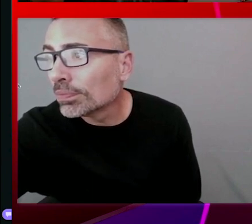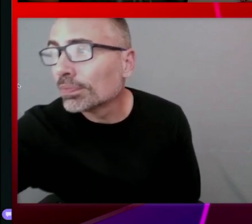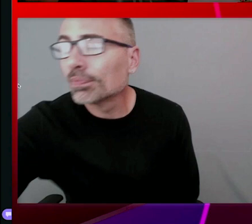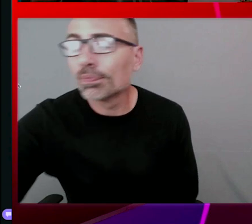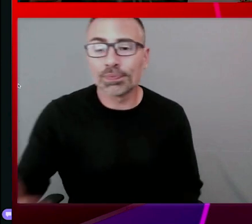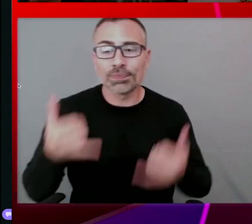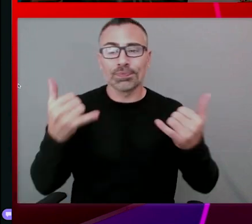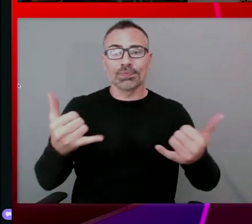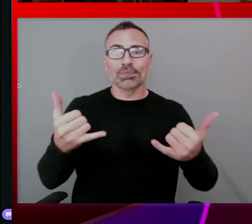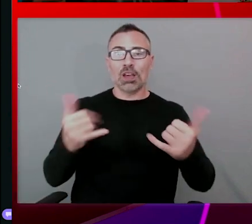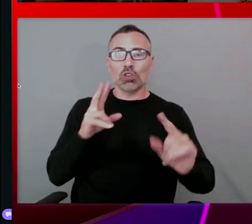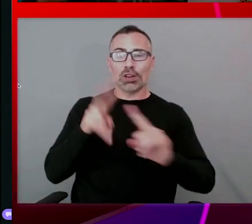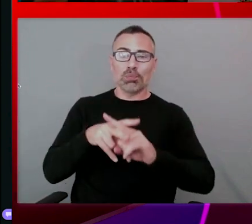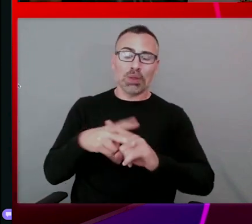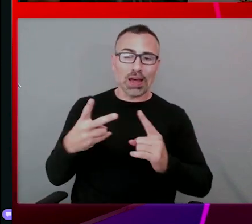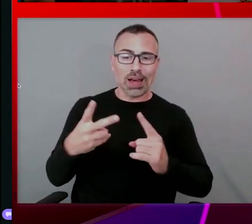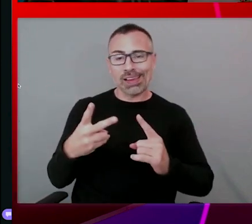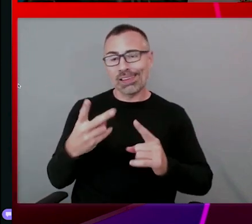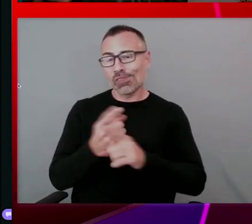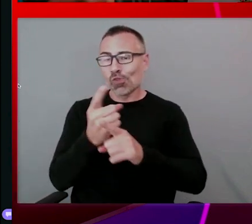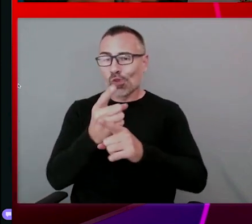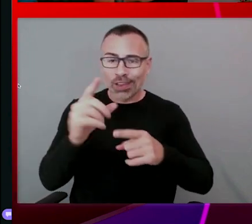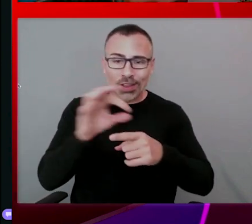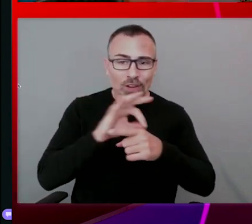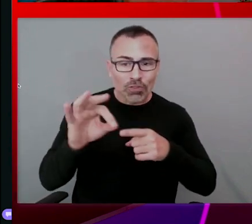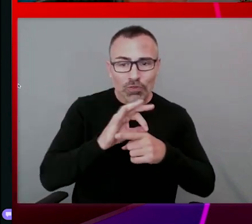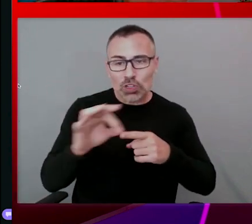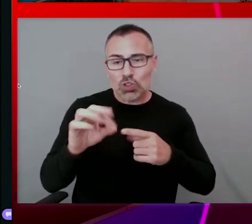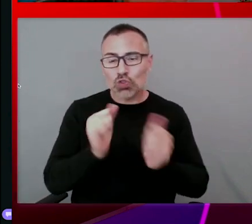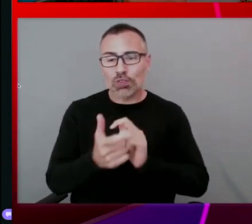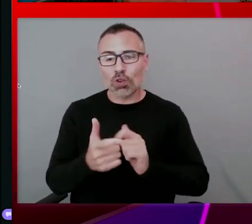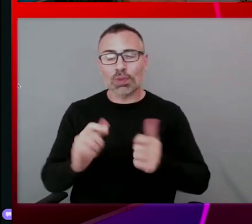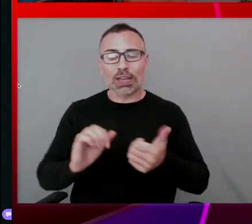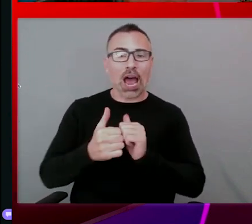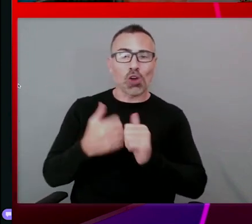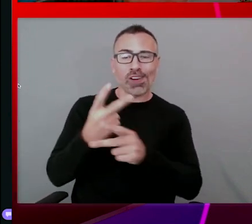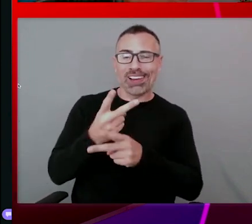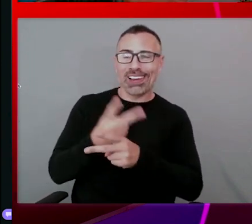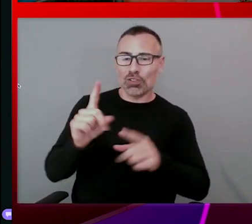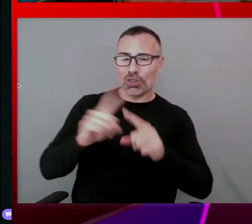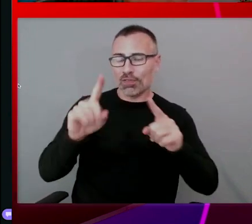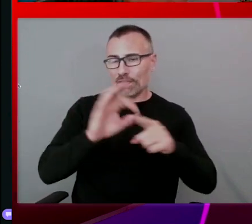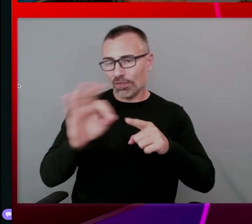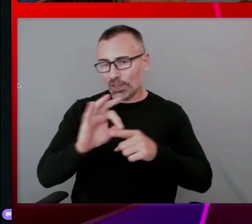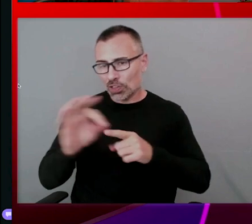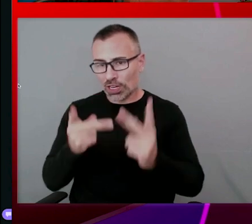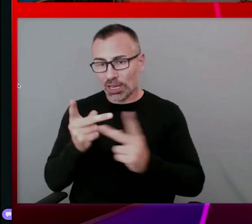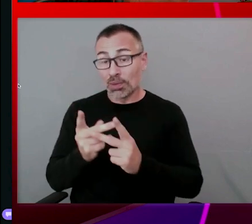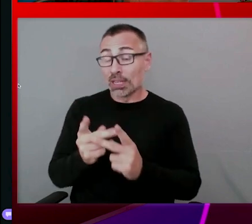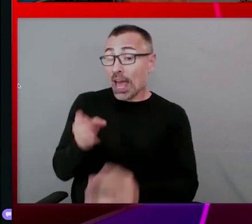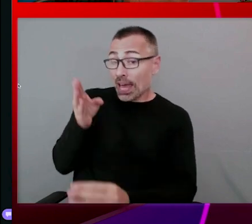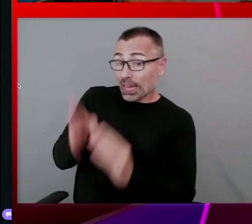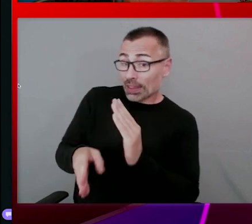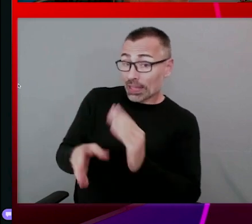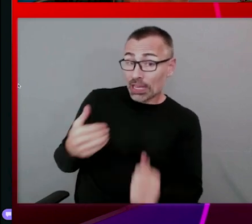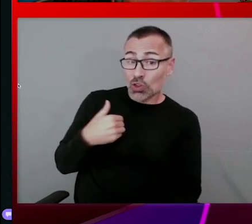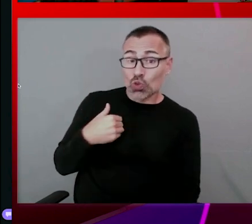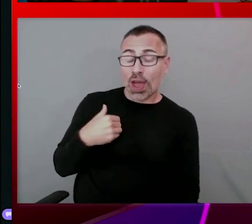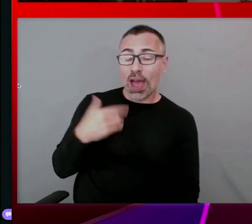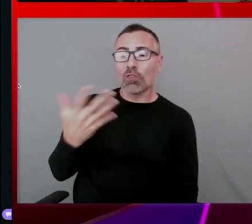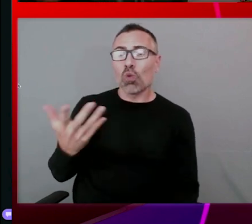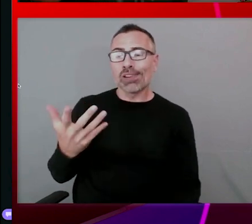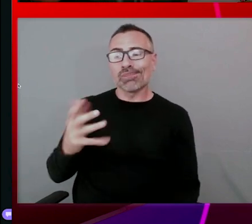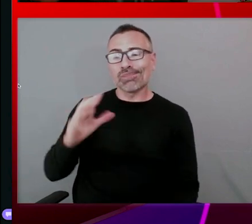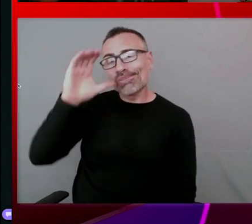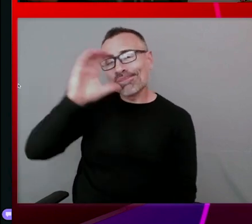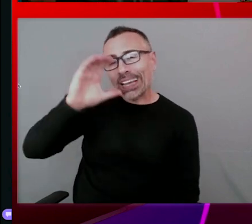for machine learning. Things like, how do I handle different feature types? And at the end of it, what you have is an export option. Because now